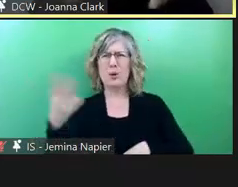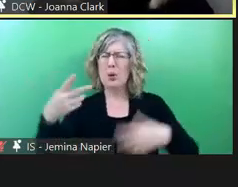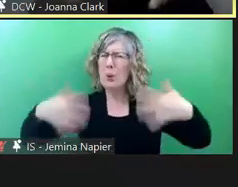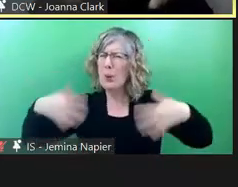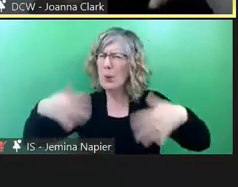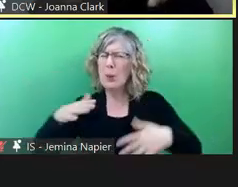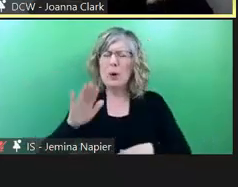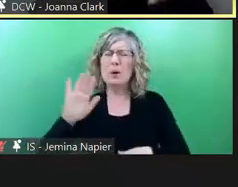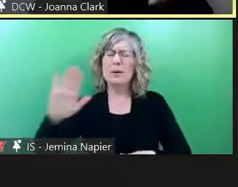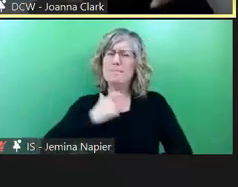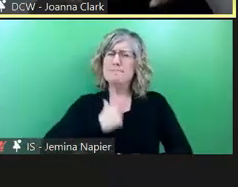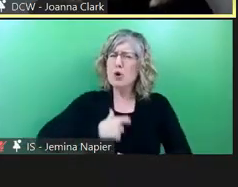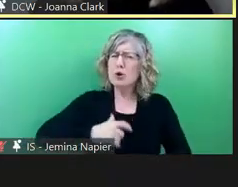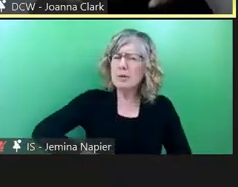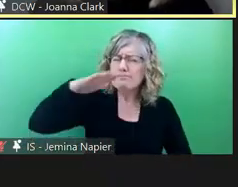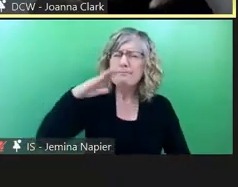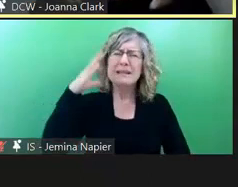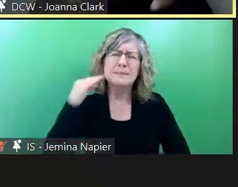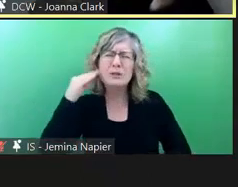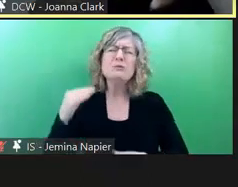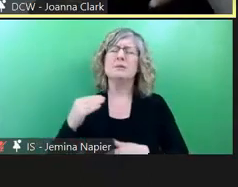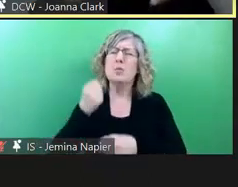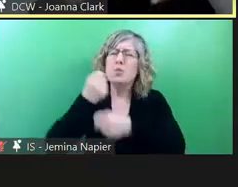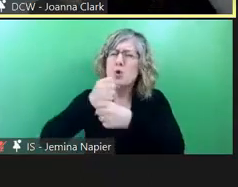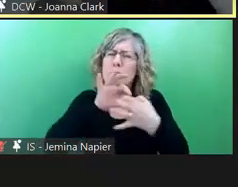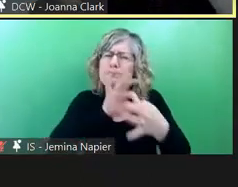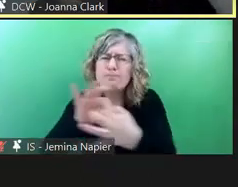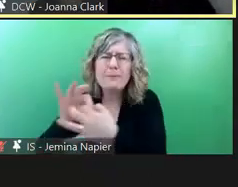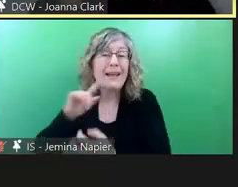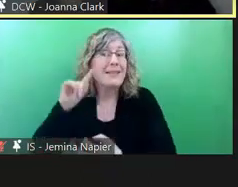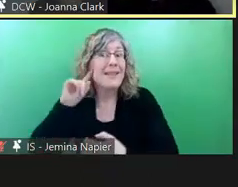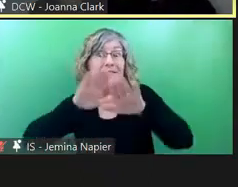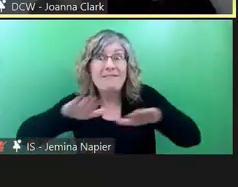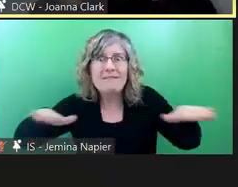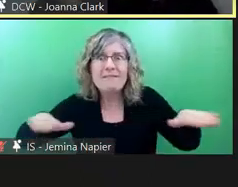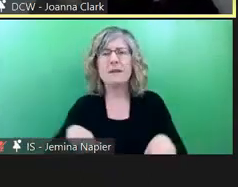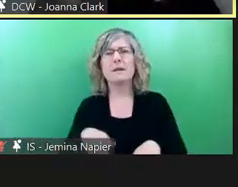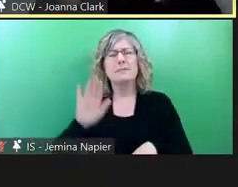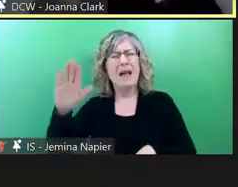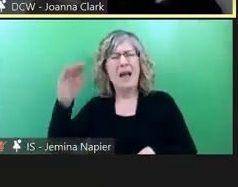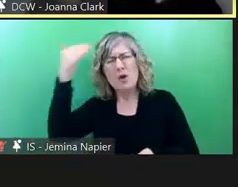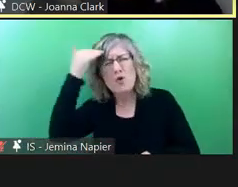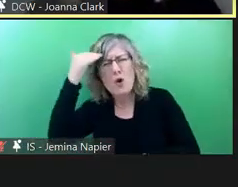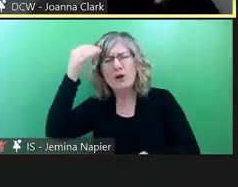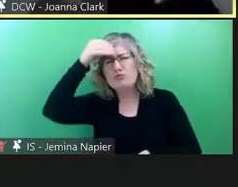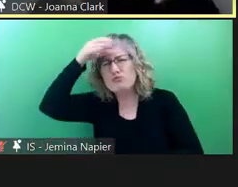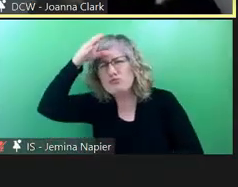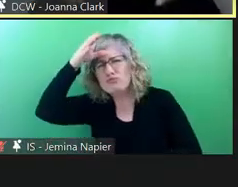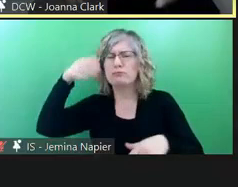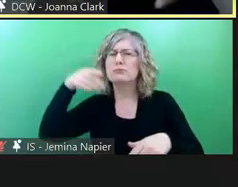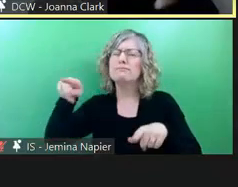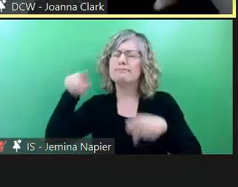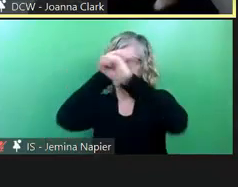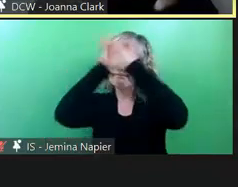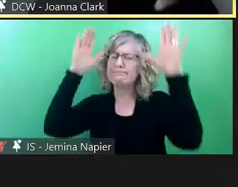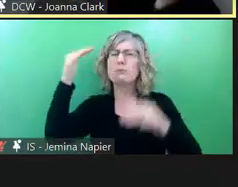personal and professional knowledge of working with deaf children, and really know and understand some of the challenges that children